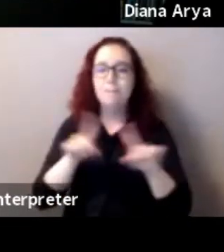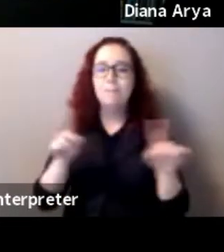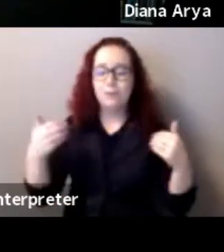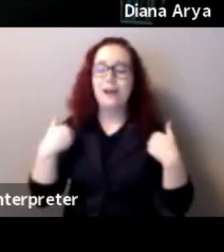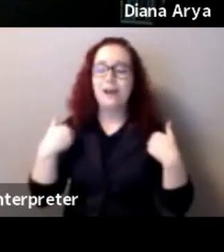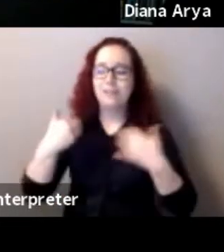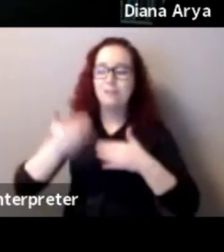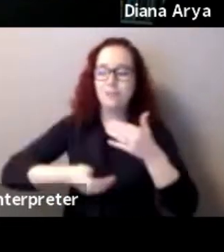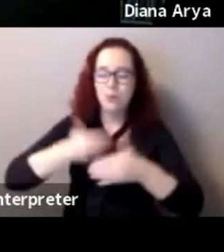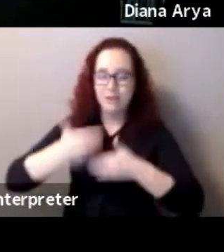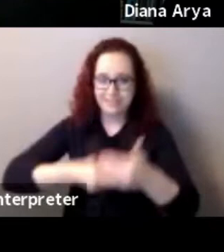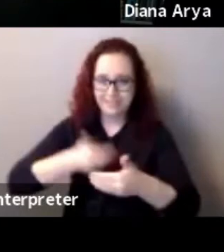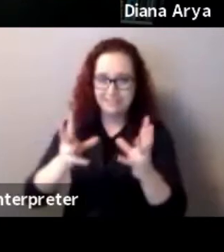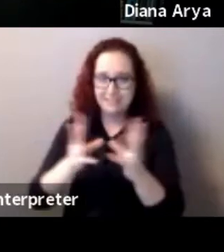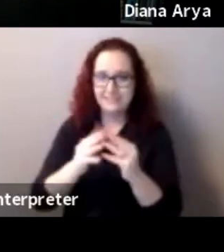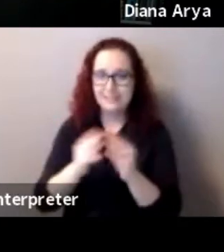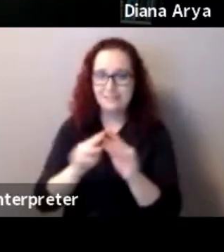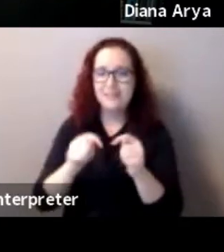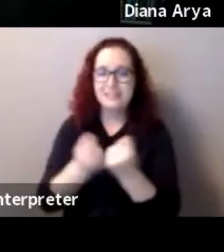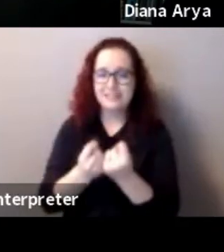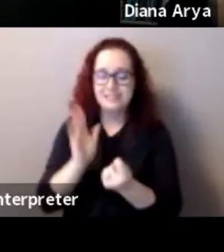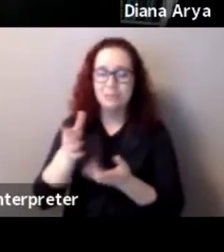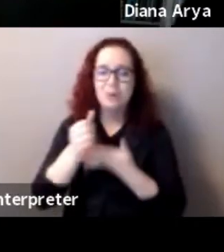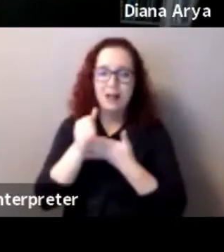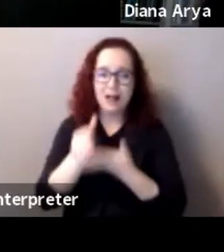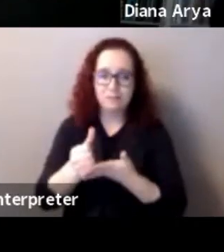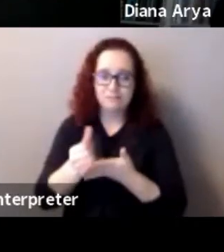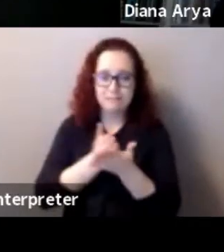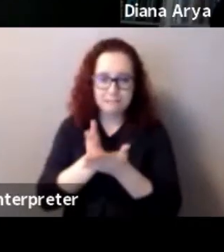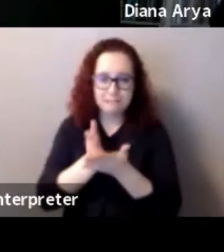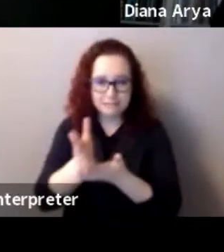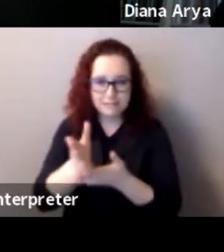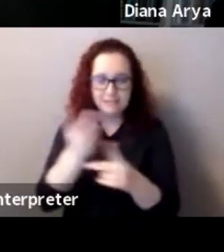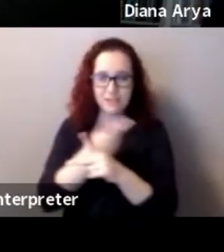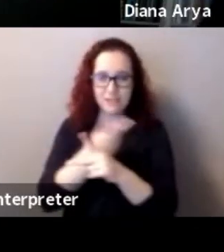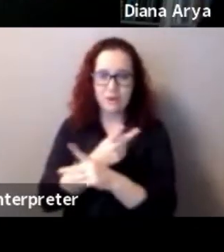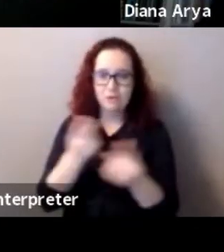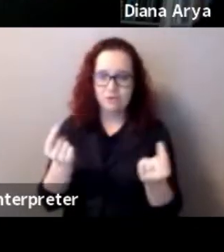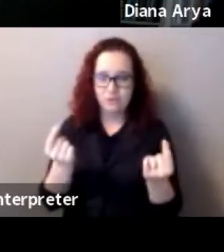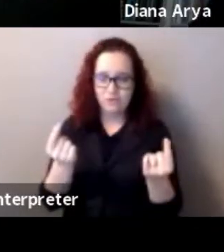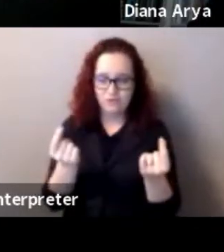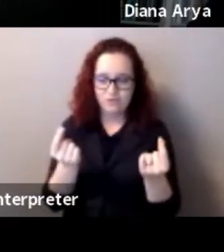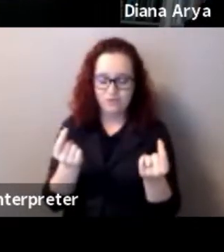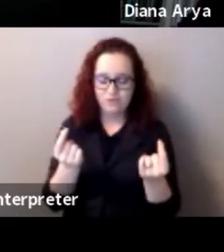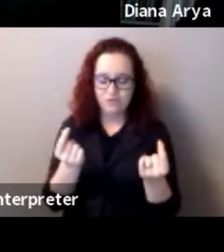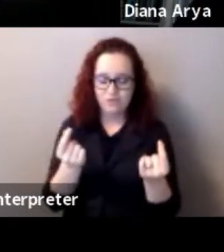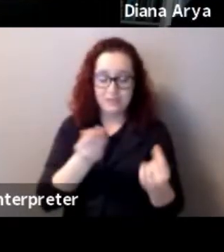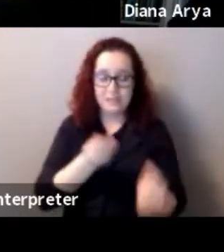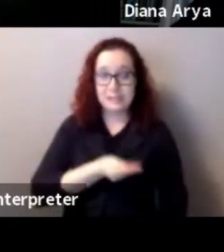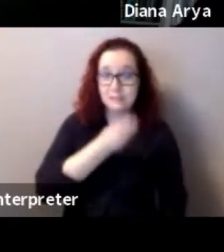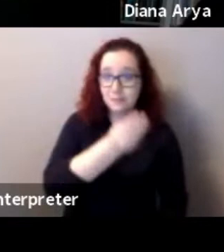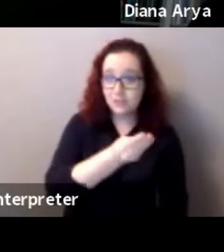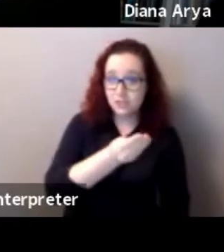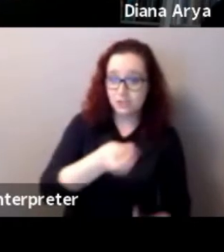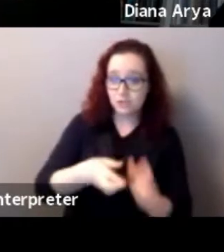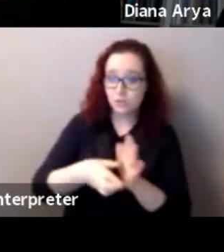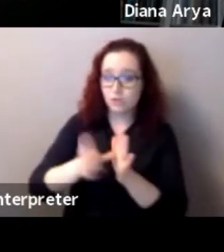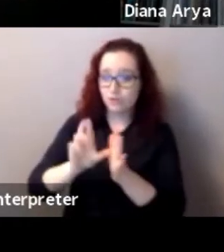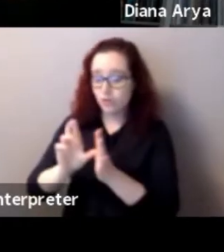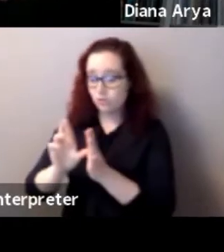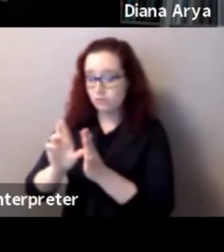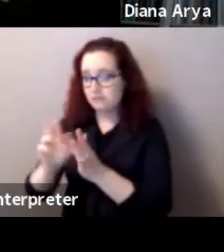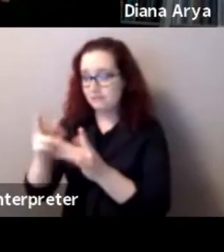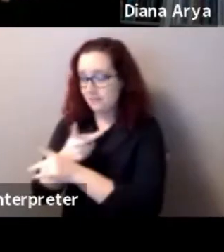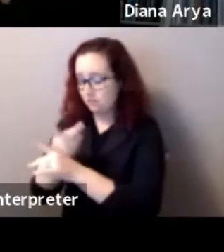that the meetings team will actually help you through, and they will help you then in terms of getting from submissions through your allocation to